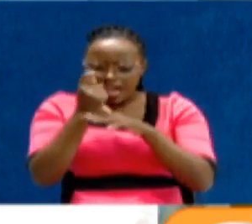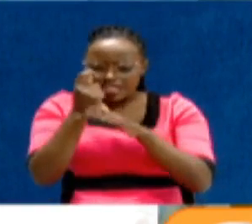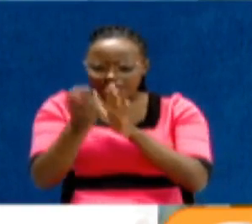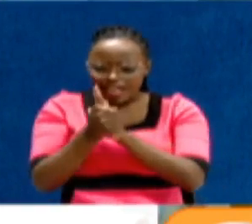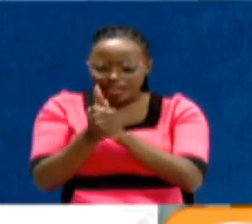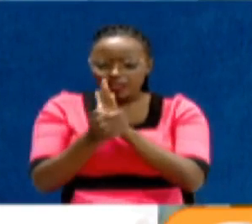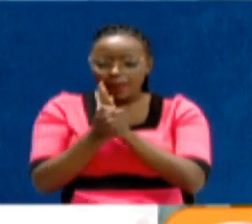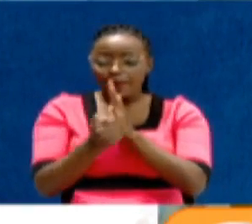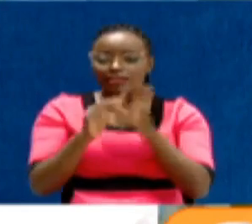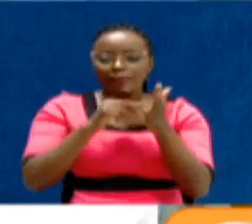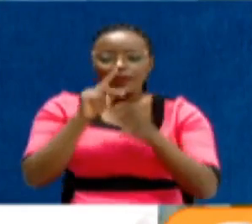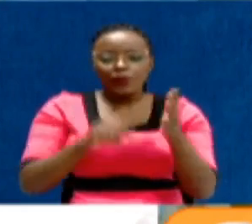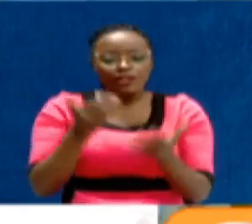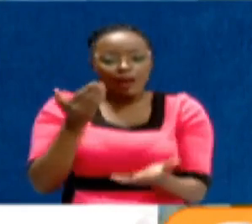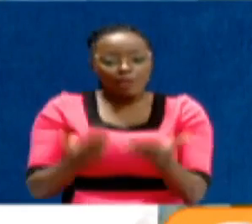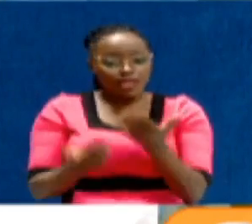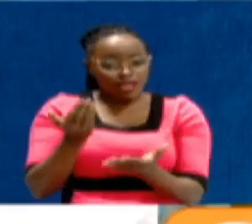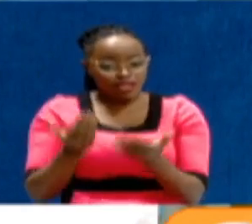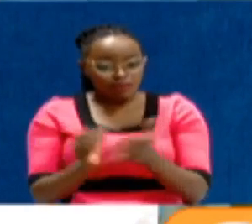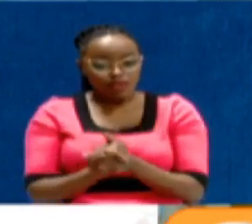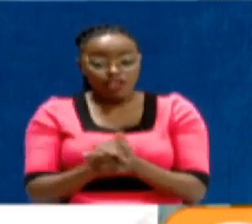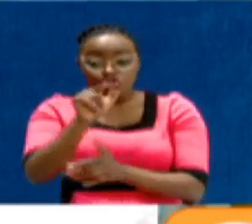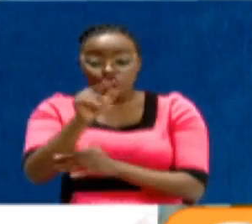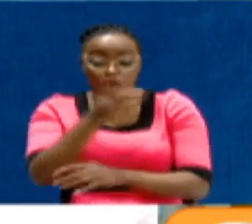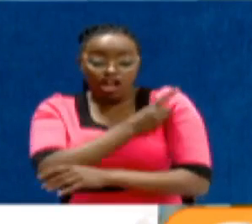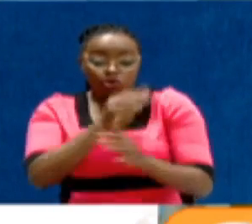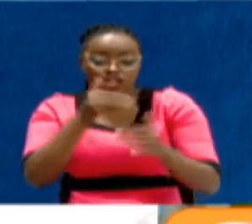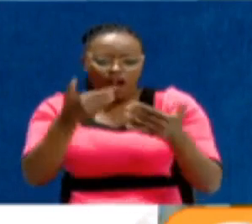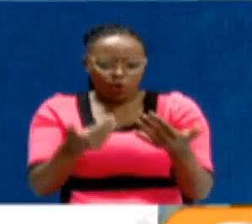specialist, meaning you are either a